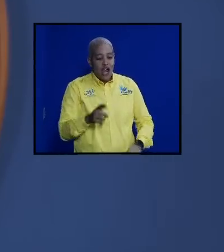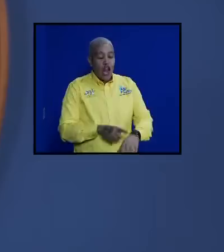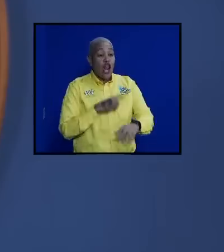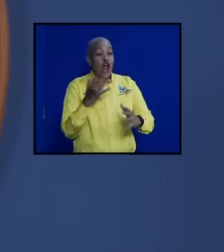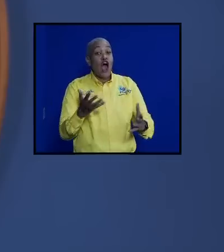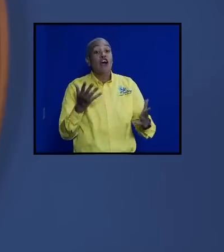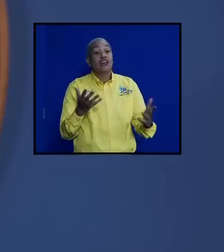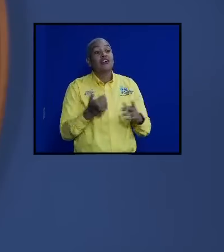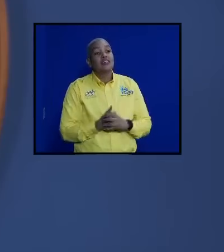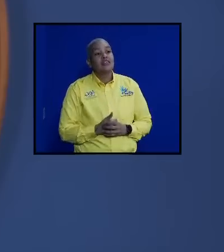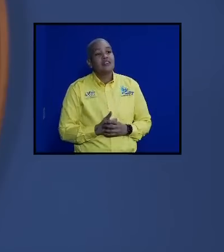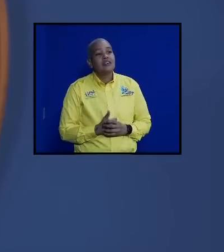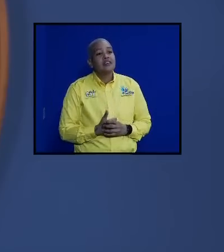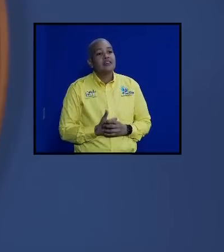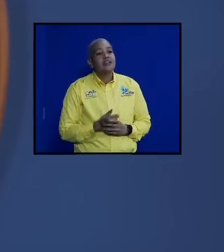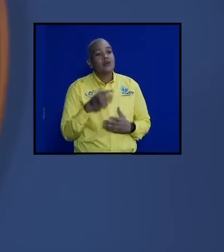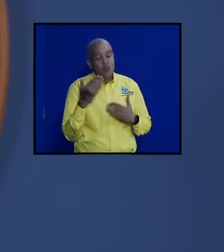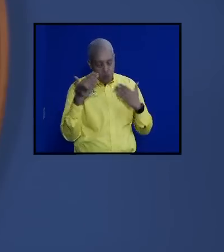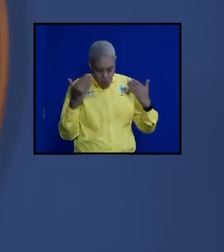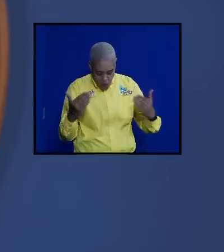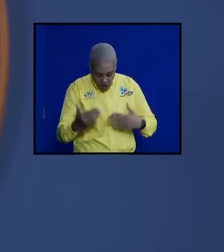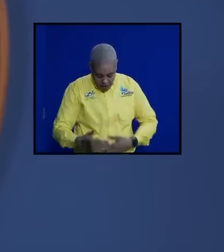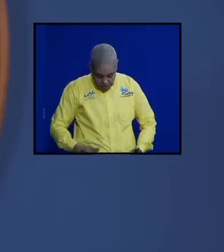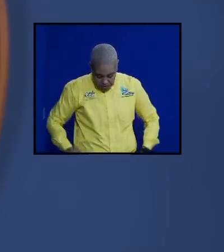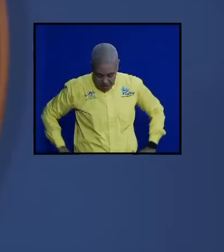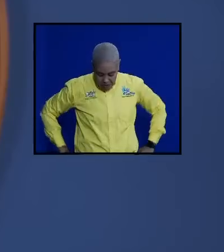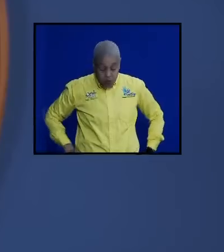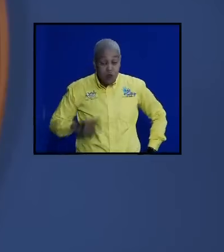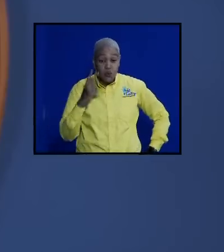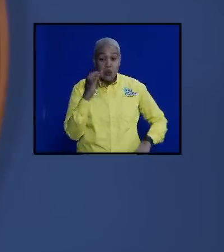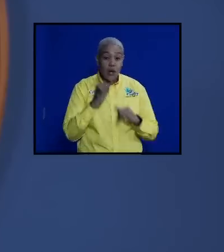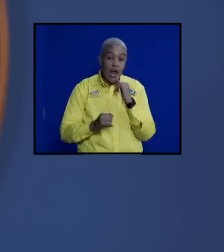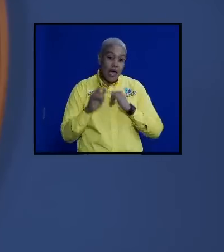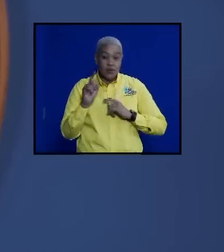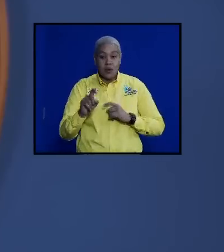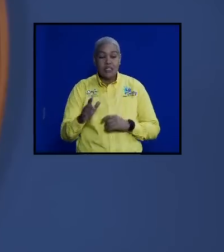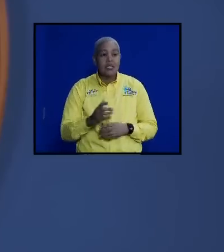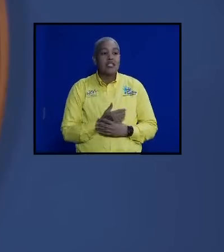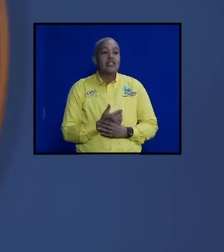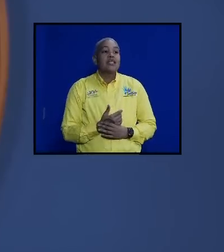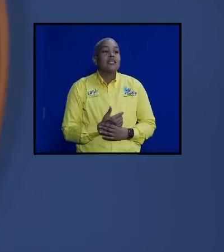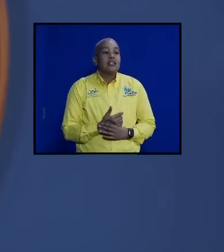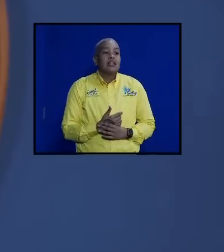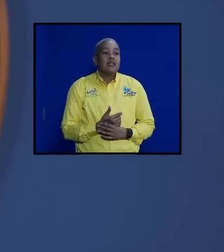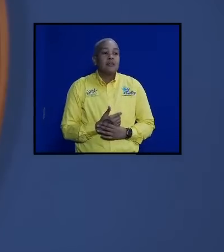So you may go ahead. 2 last questions.